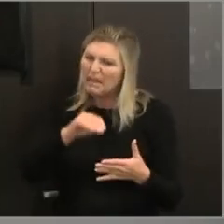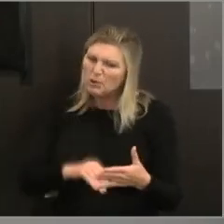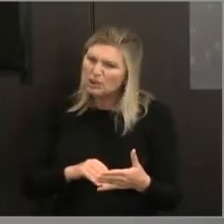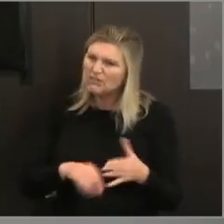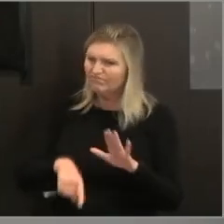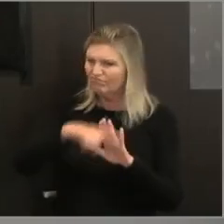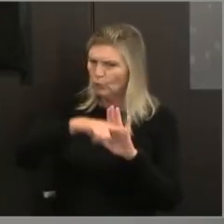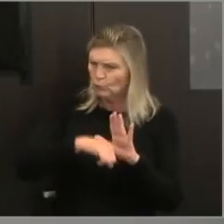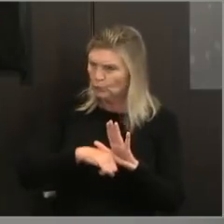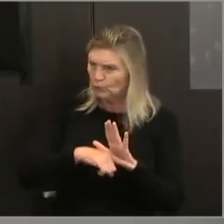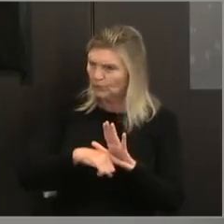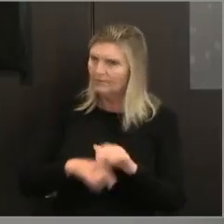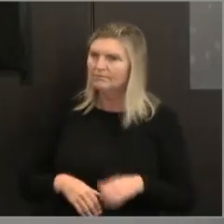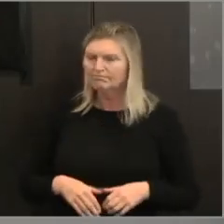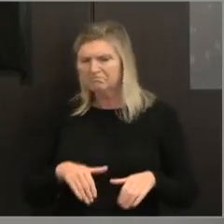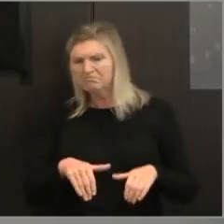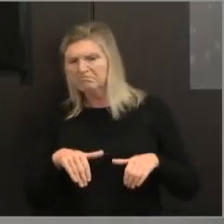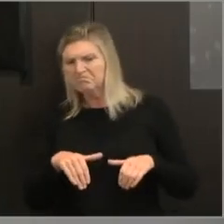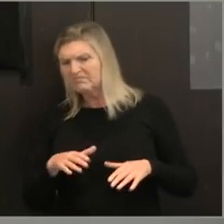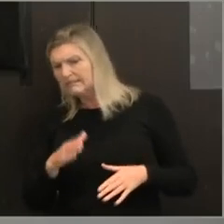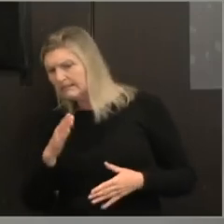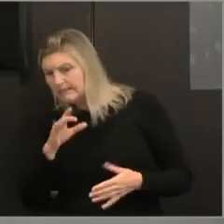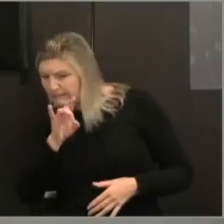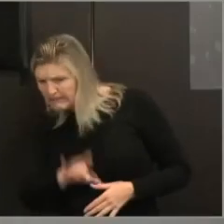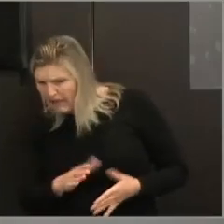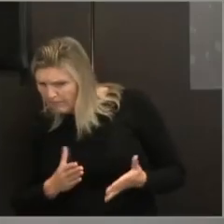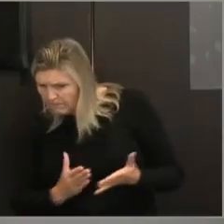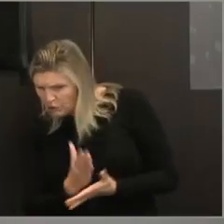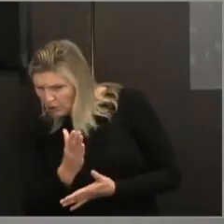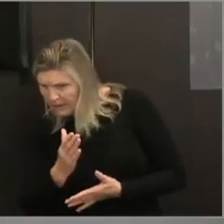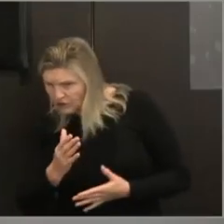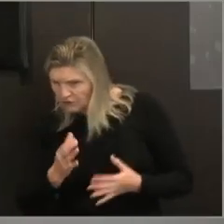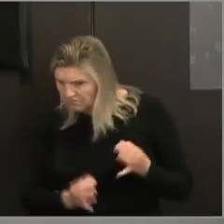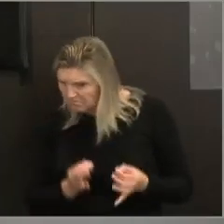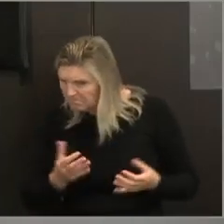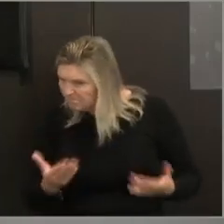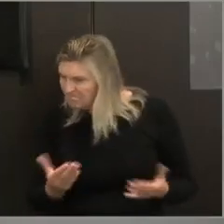reservations on it, including reservations on the right of self-determination.